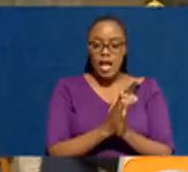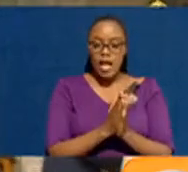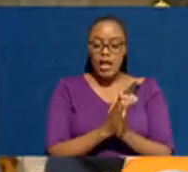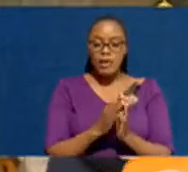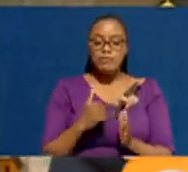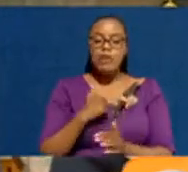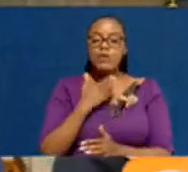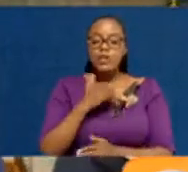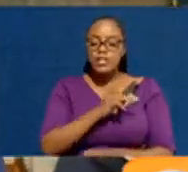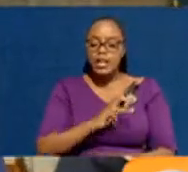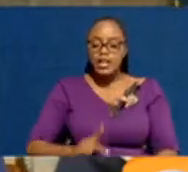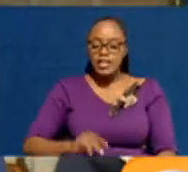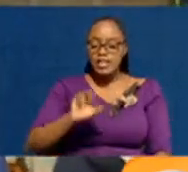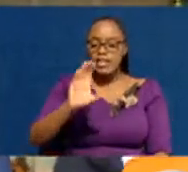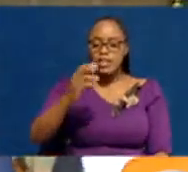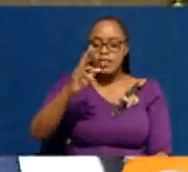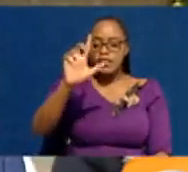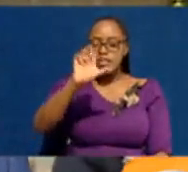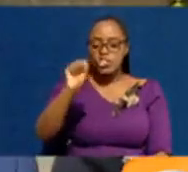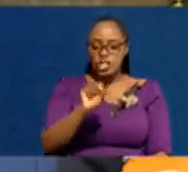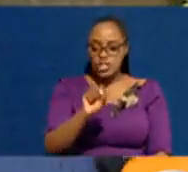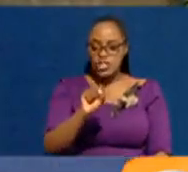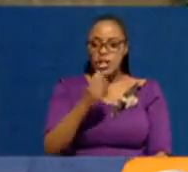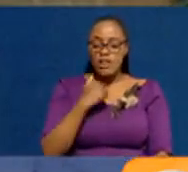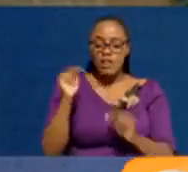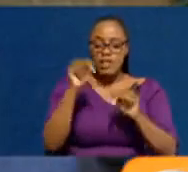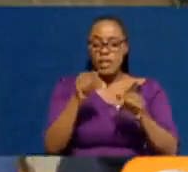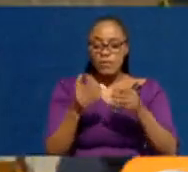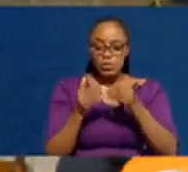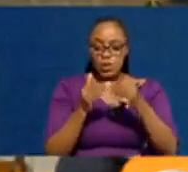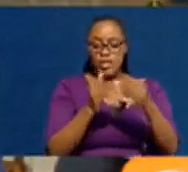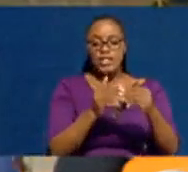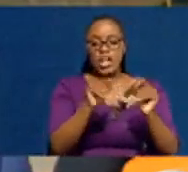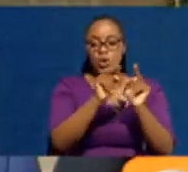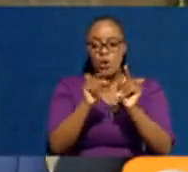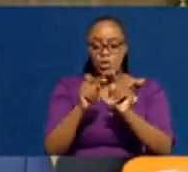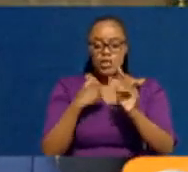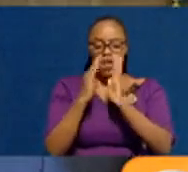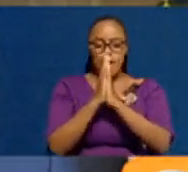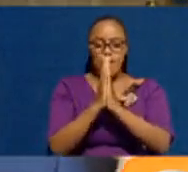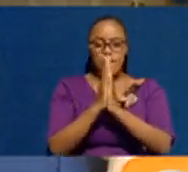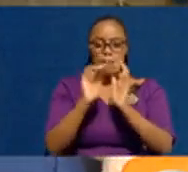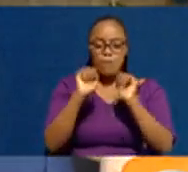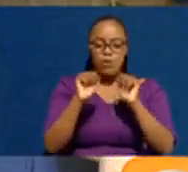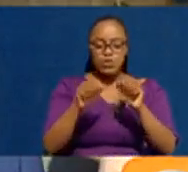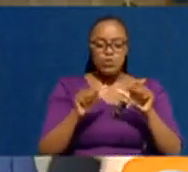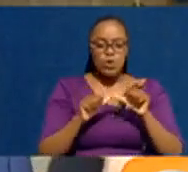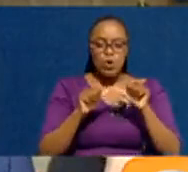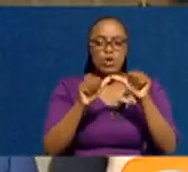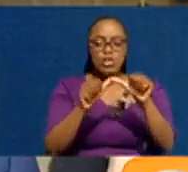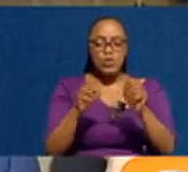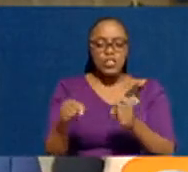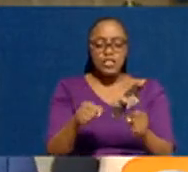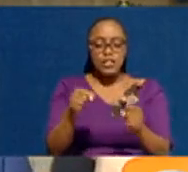as King Charles III comes into rule and his reign starts, that I pray that he's going to continue the